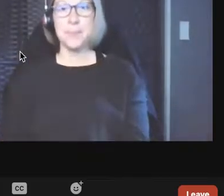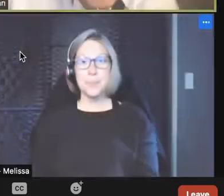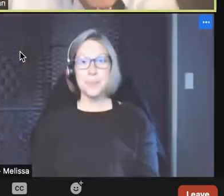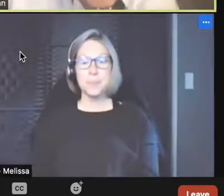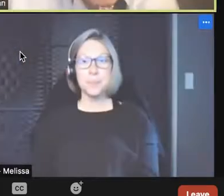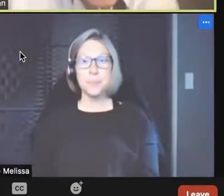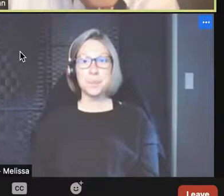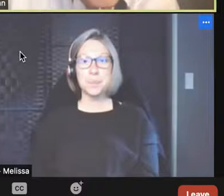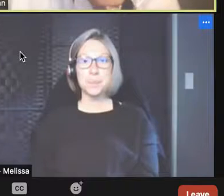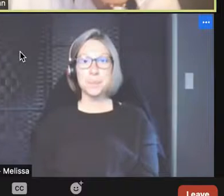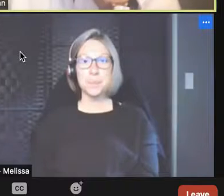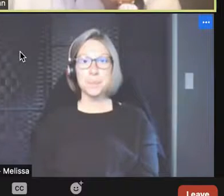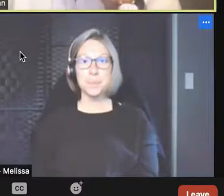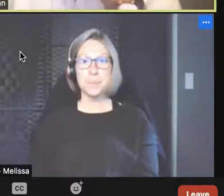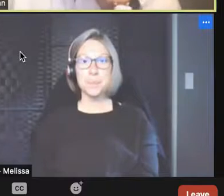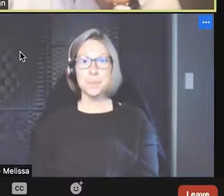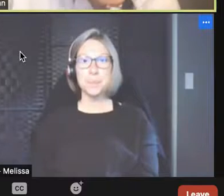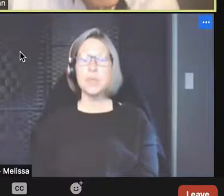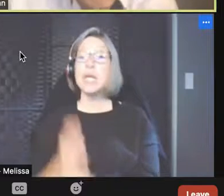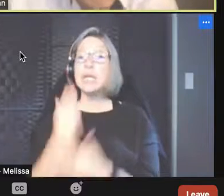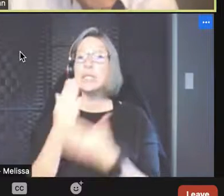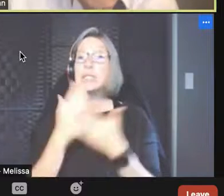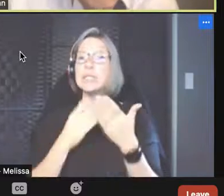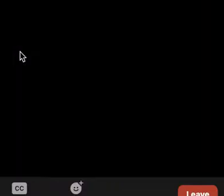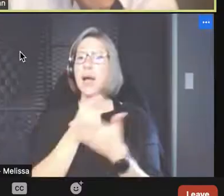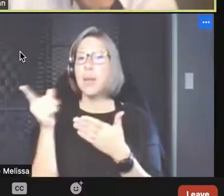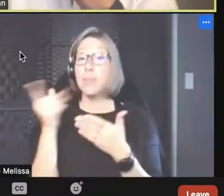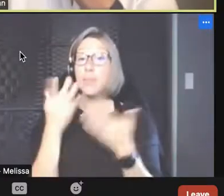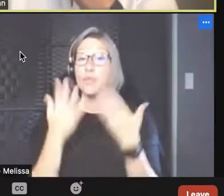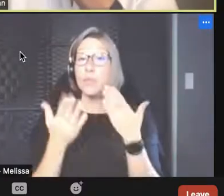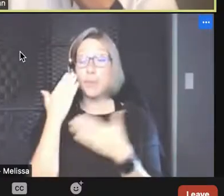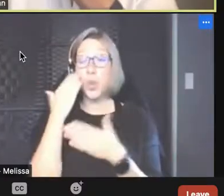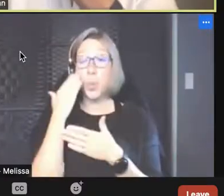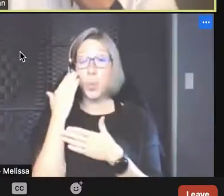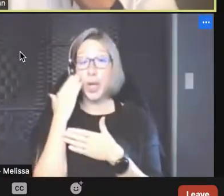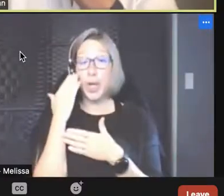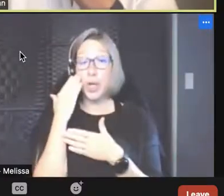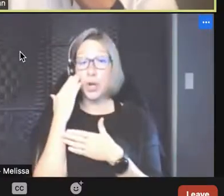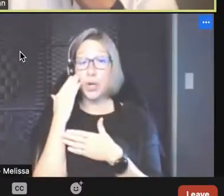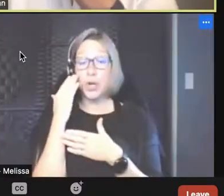this. So some of you might be aware of